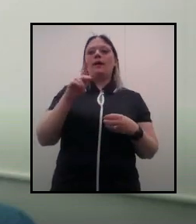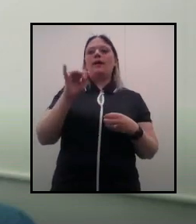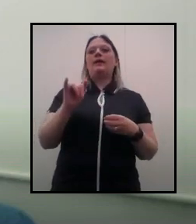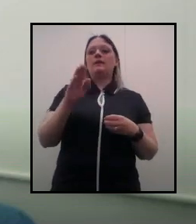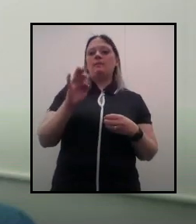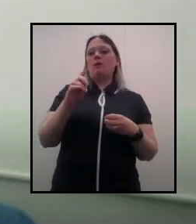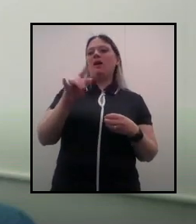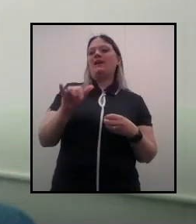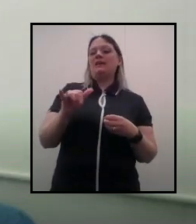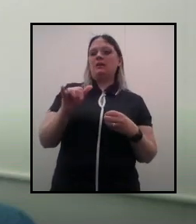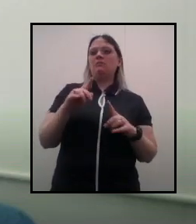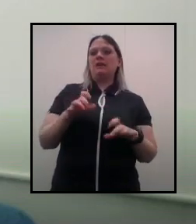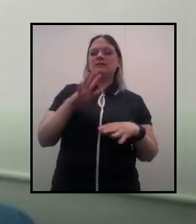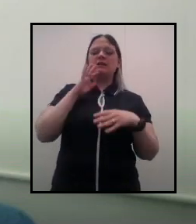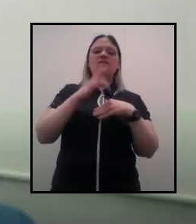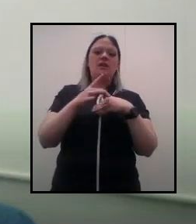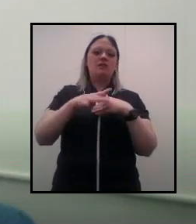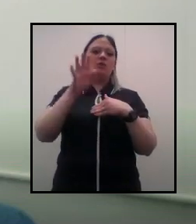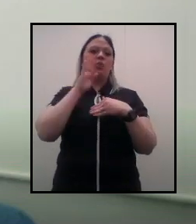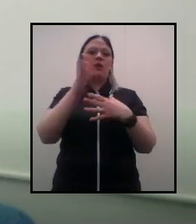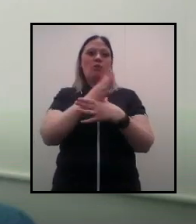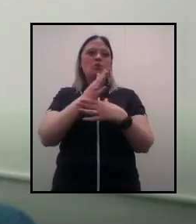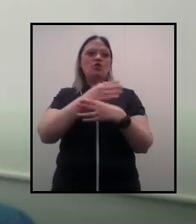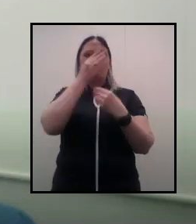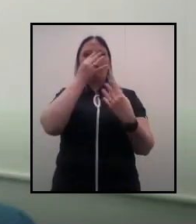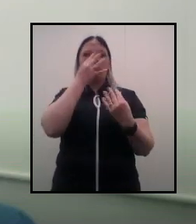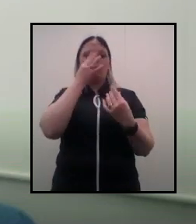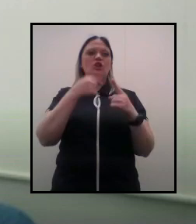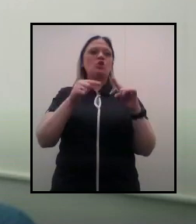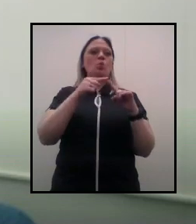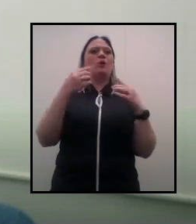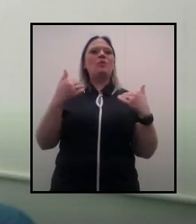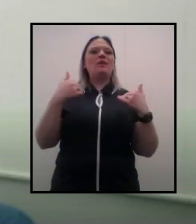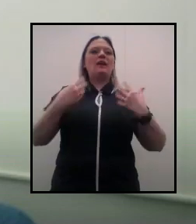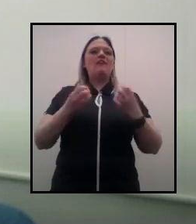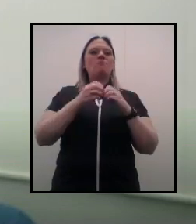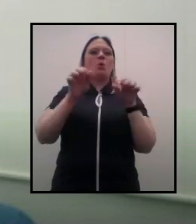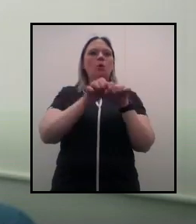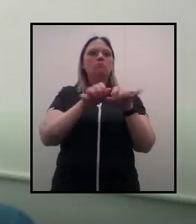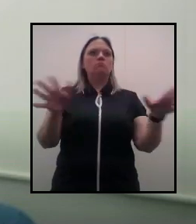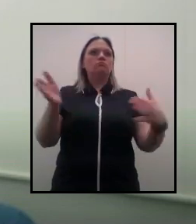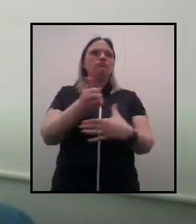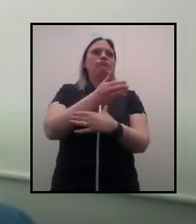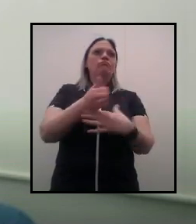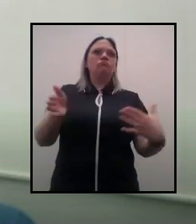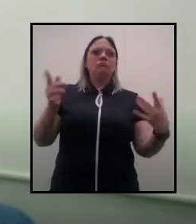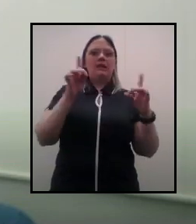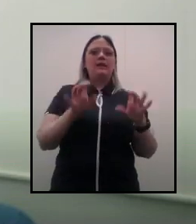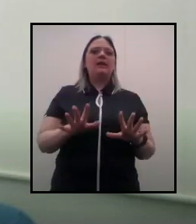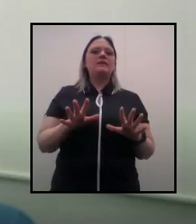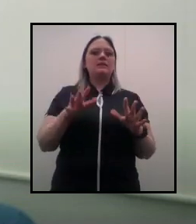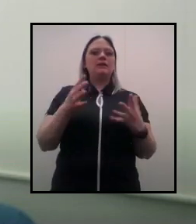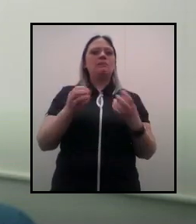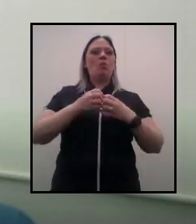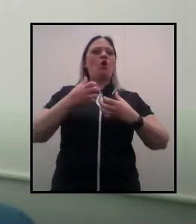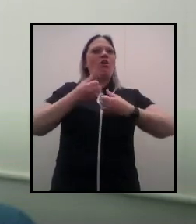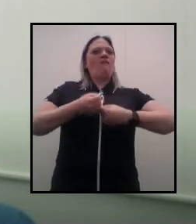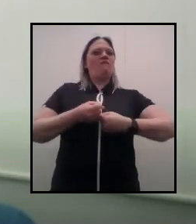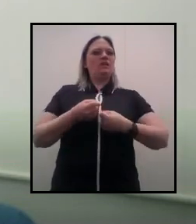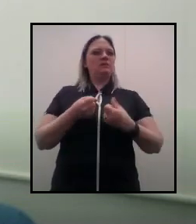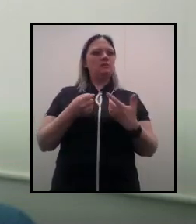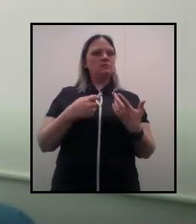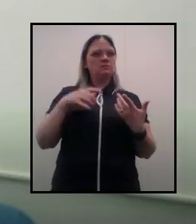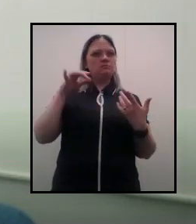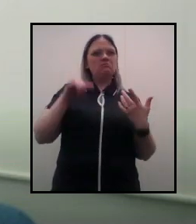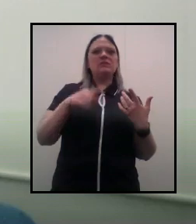and we will, of course, share those data when we have more widespread testing done, and we can have a little bit of more confidence that this